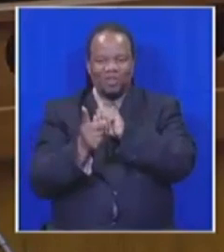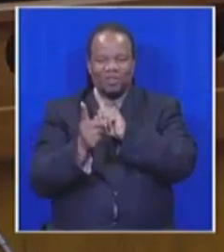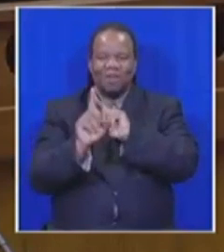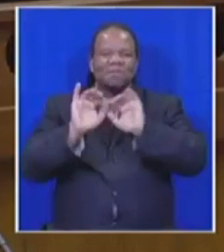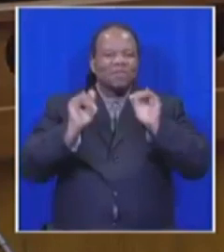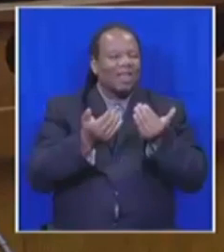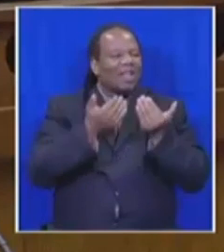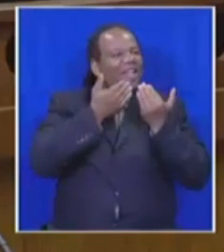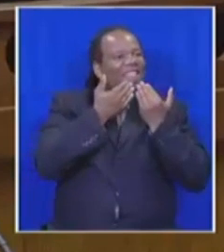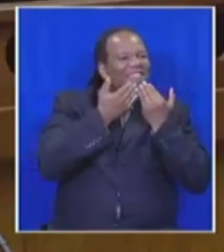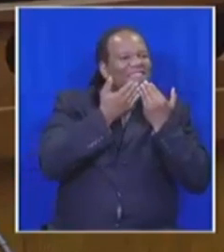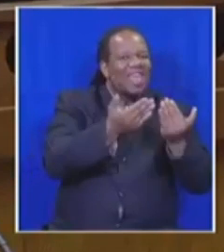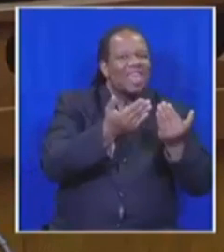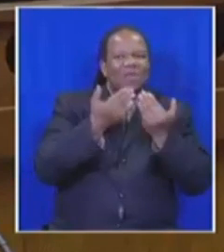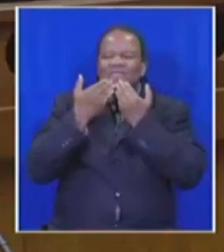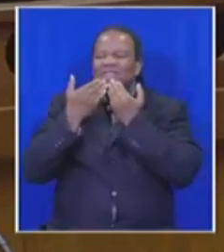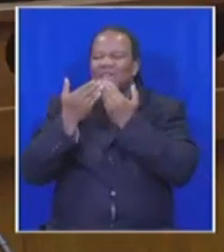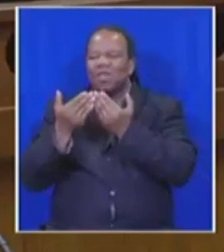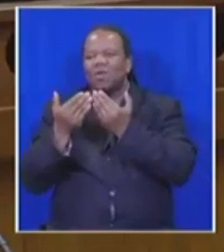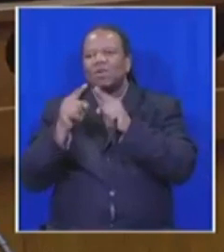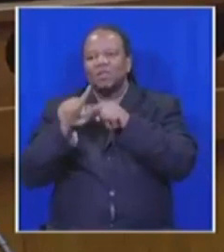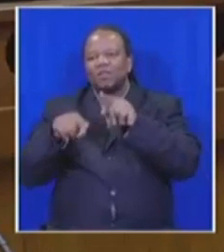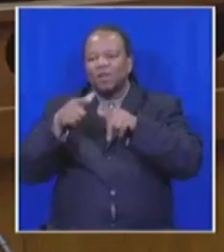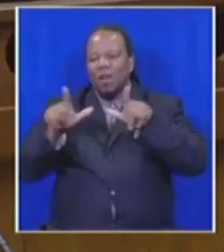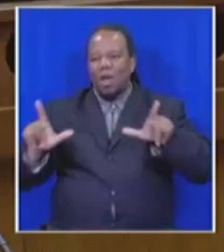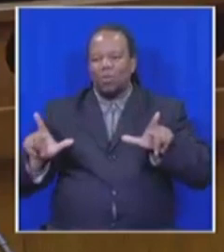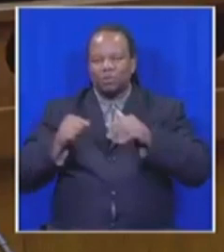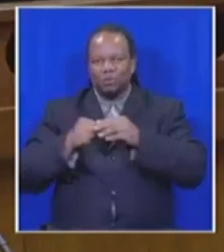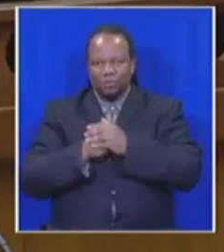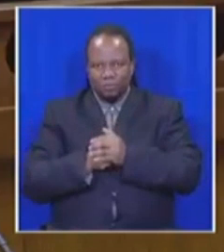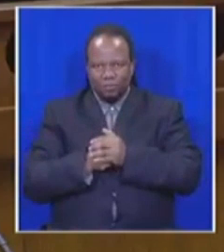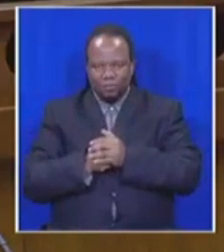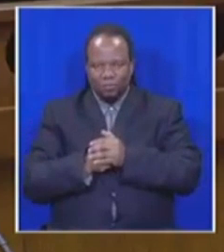leboga, enkosi, siyabulela.